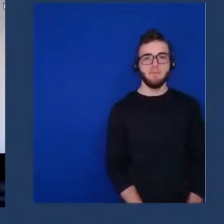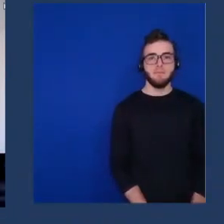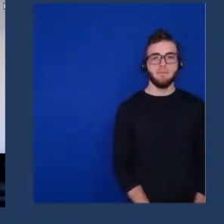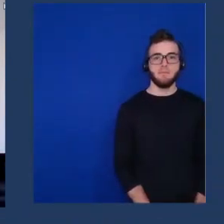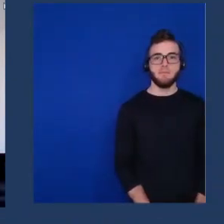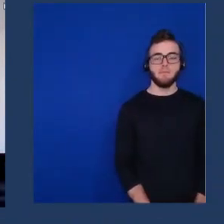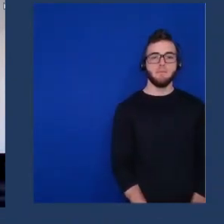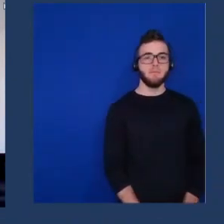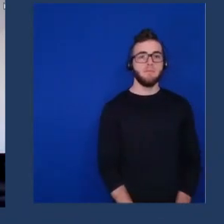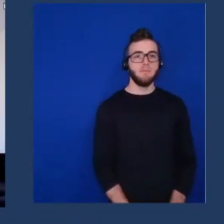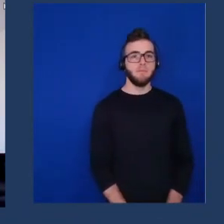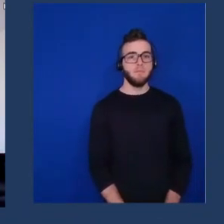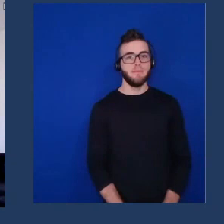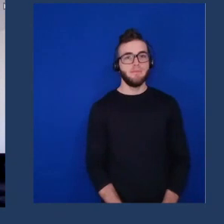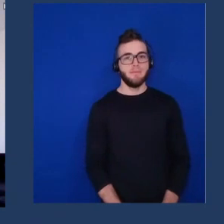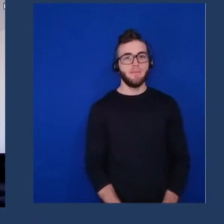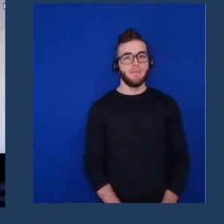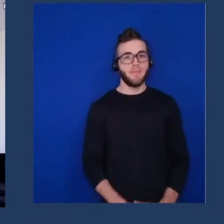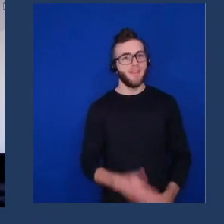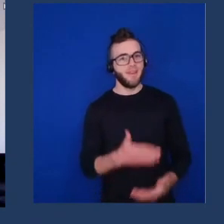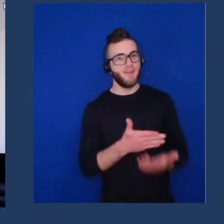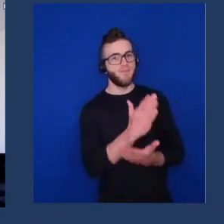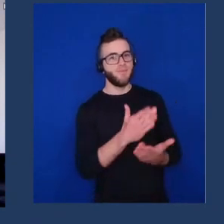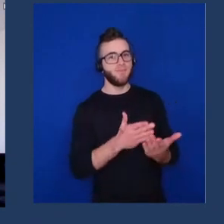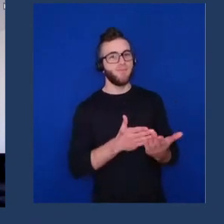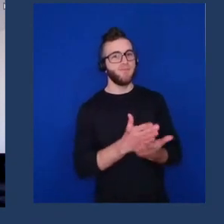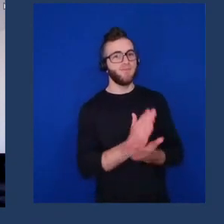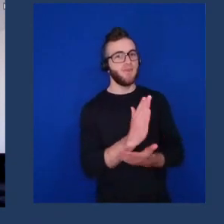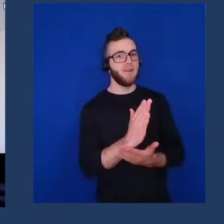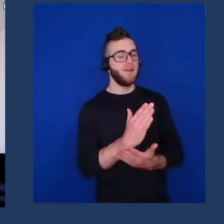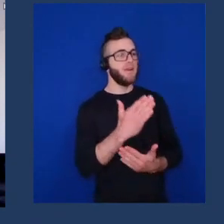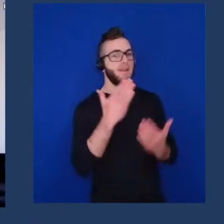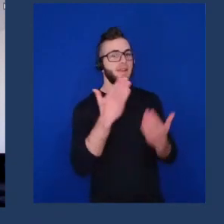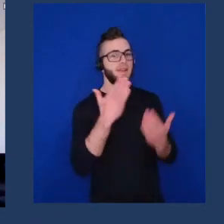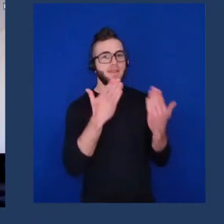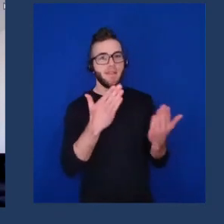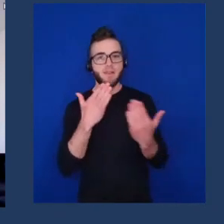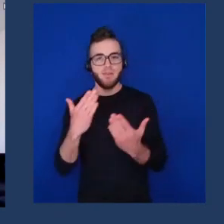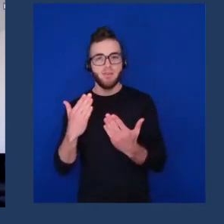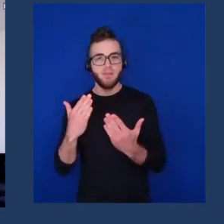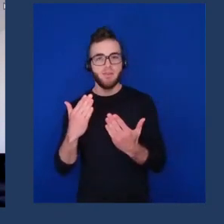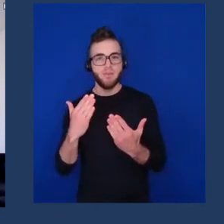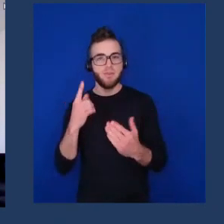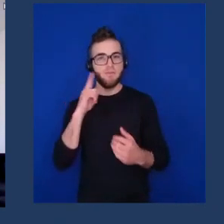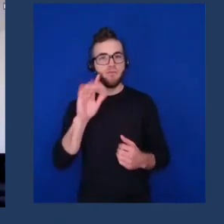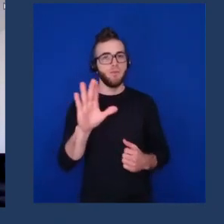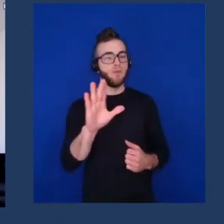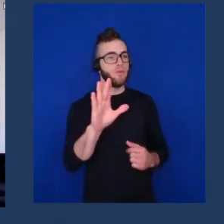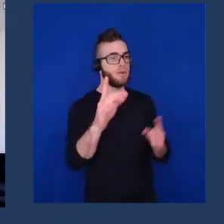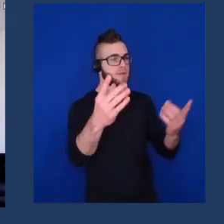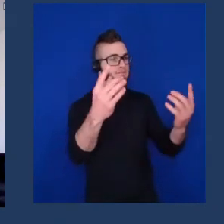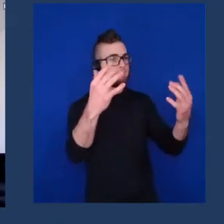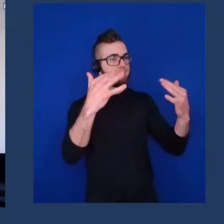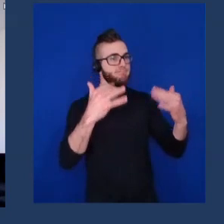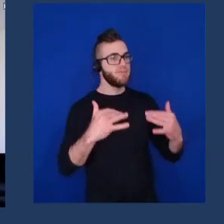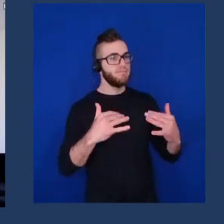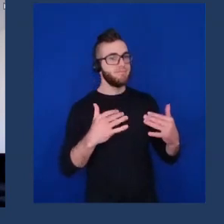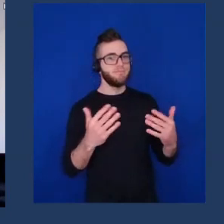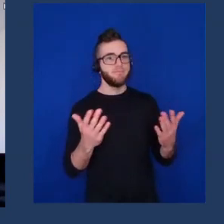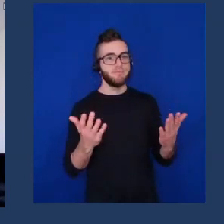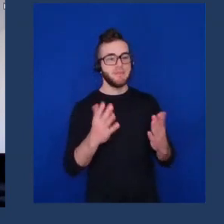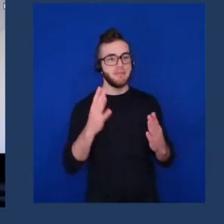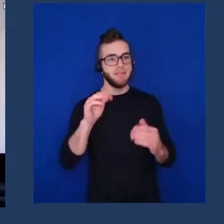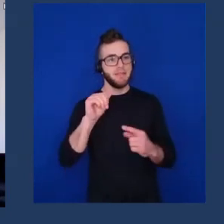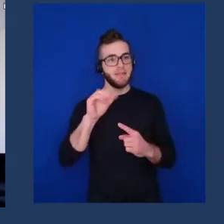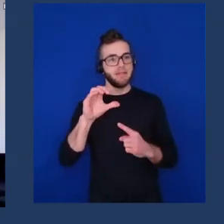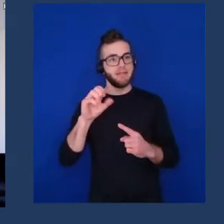Q. Alrighty, thank you everyone so much for attending this accessibility innovation